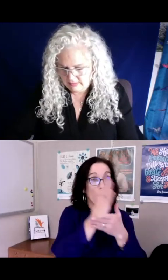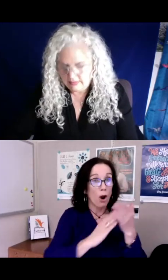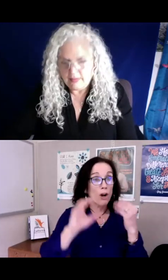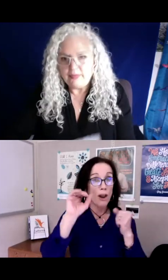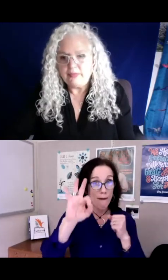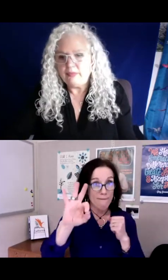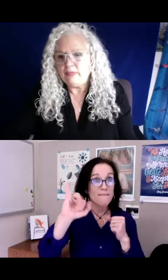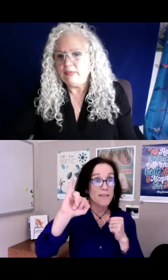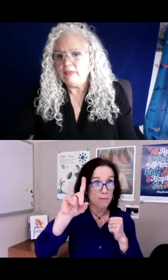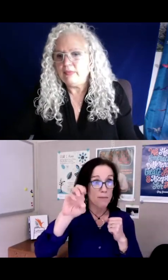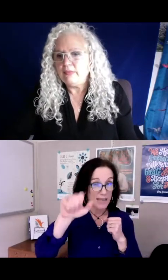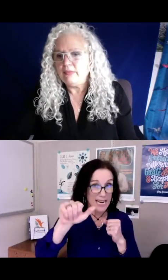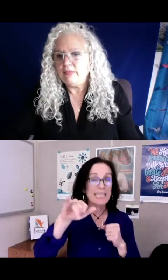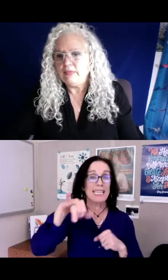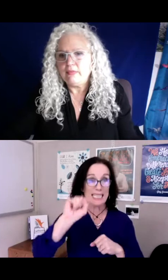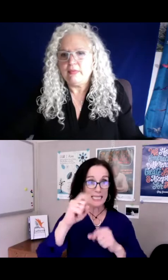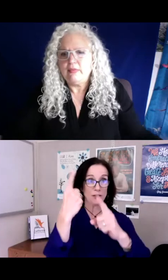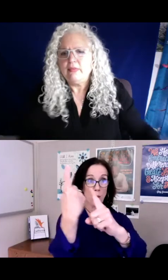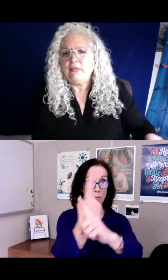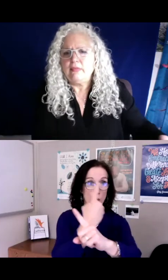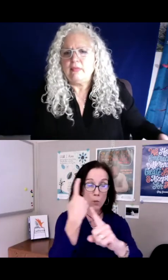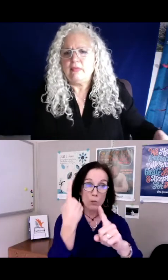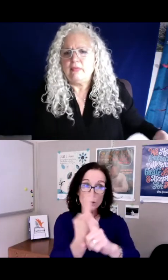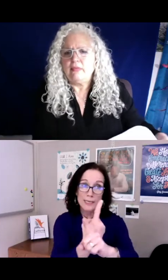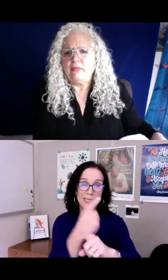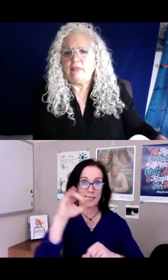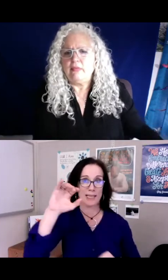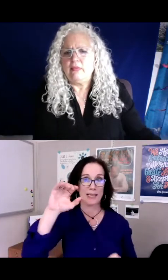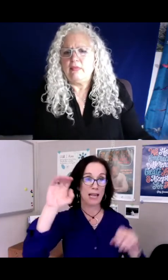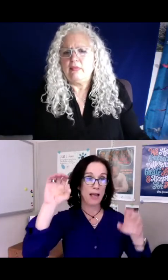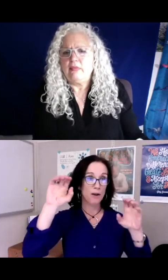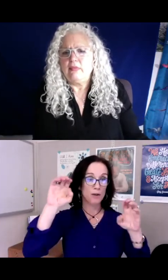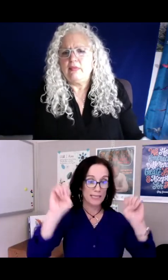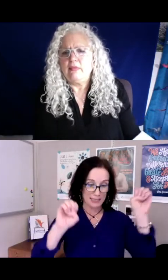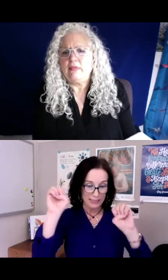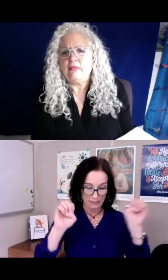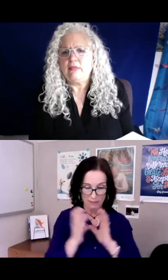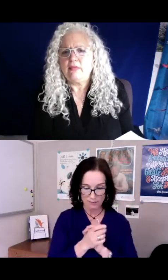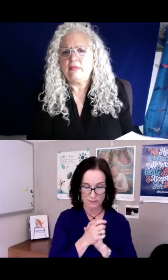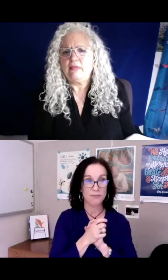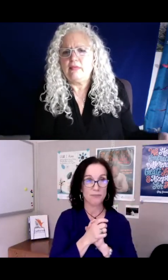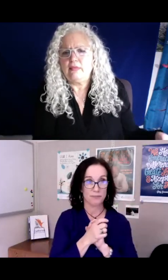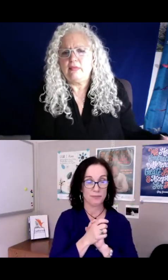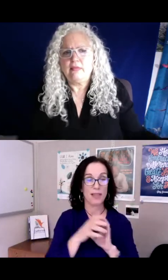Okay. One important part of the IDEA is appropriate.